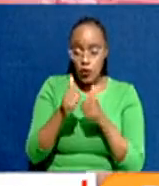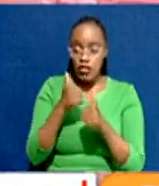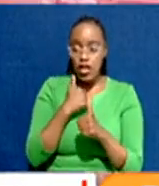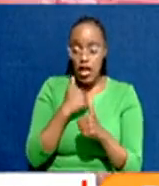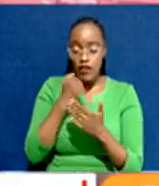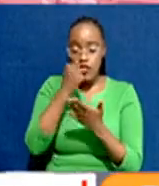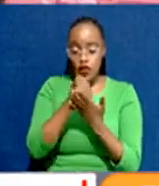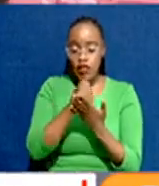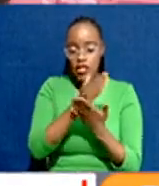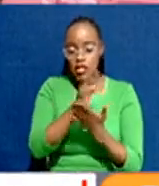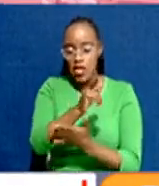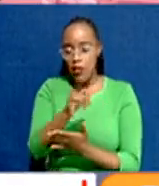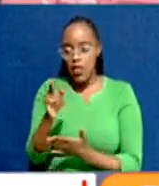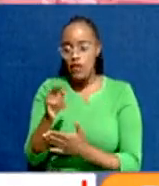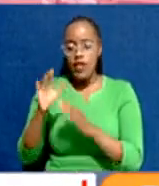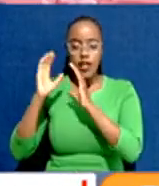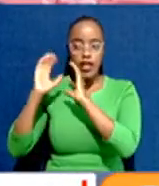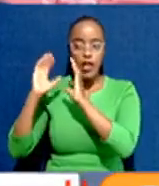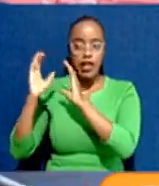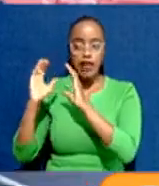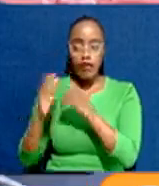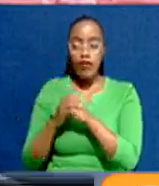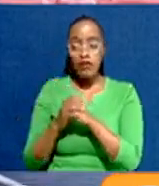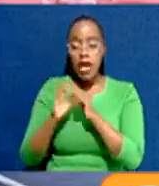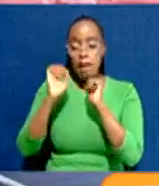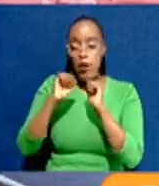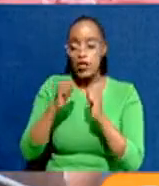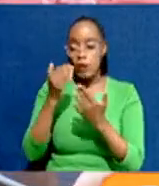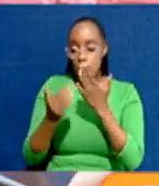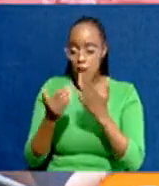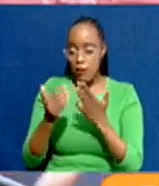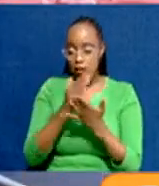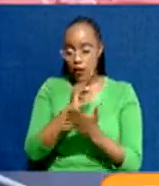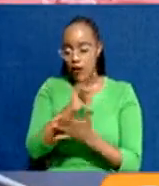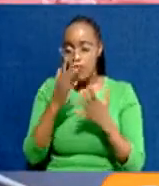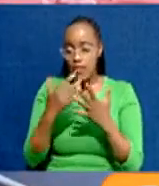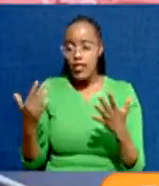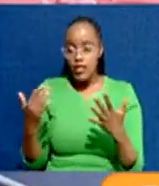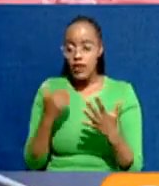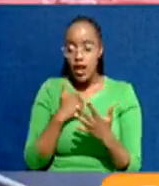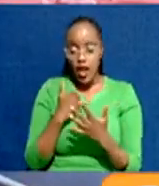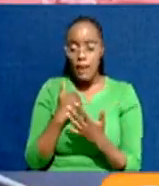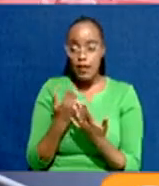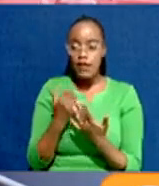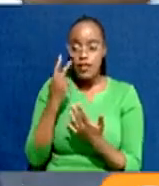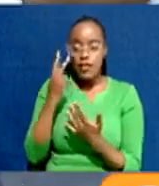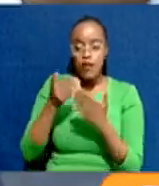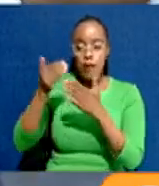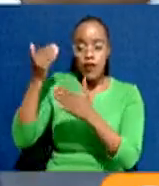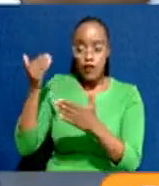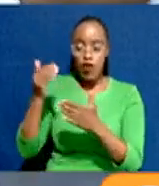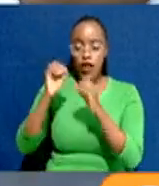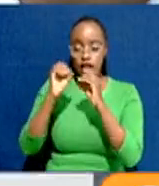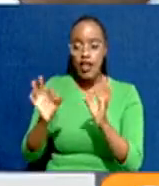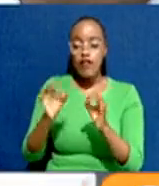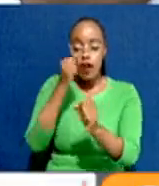offices in Kilifi? It may well be that some of these things may have been detected much earlier. If